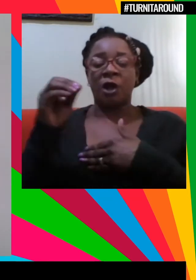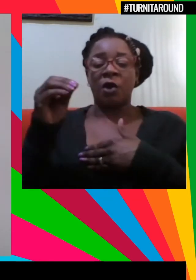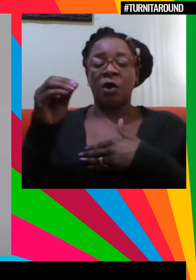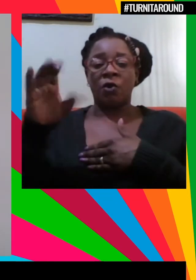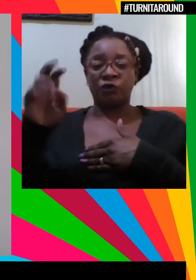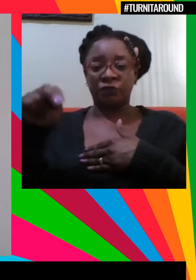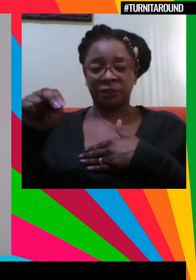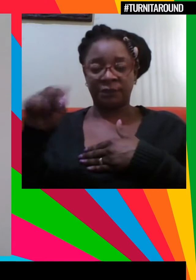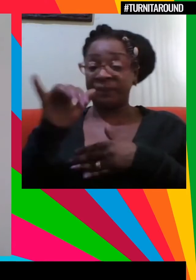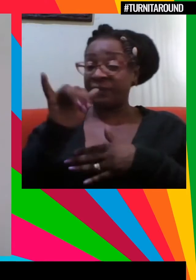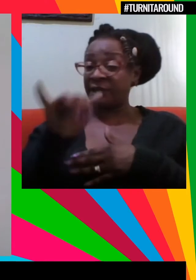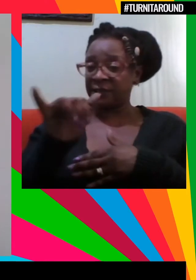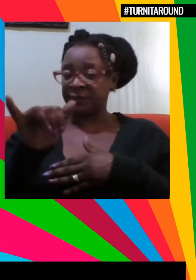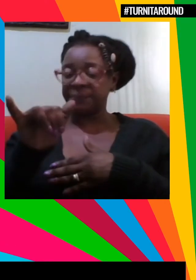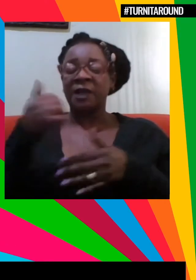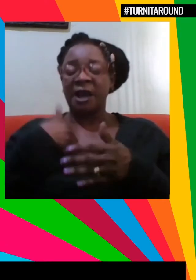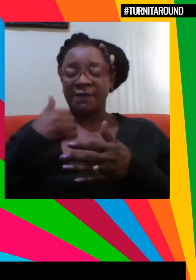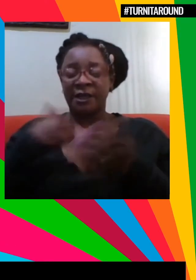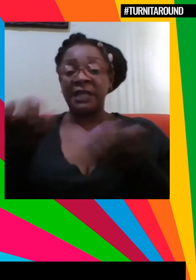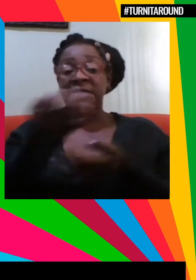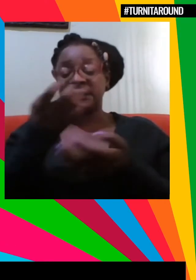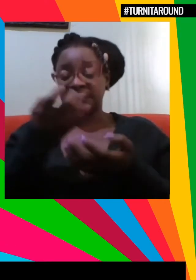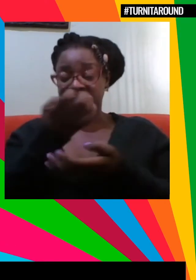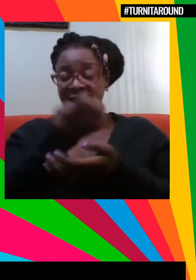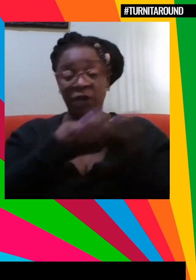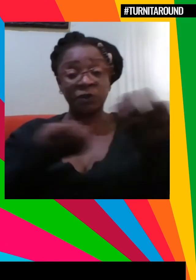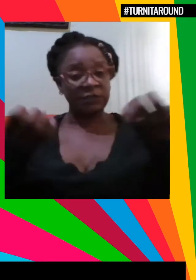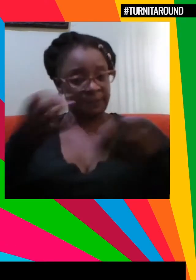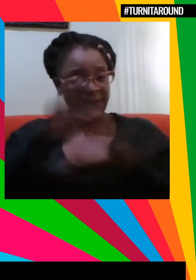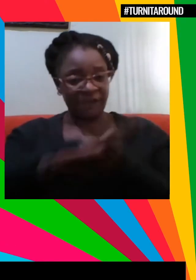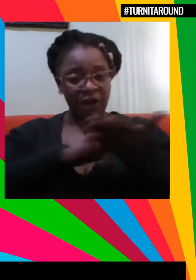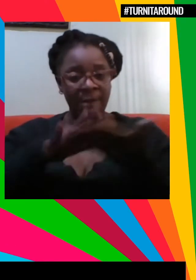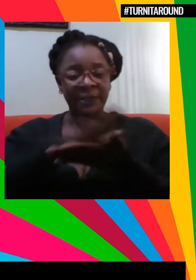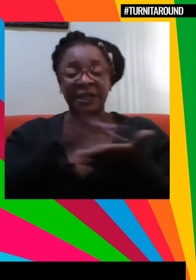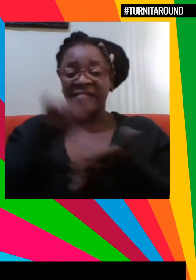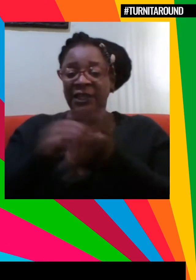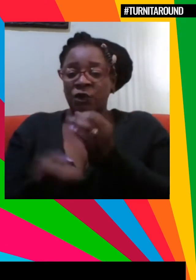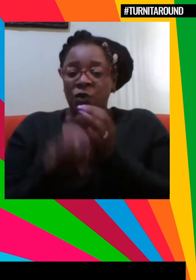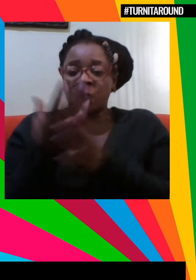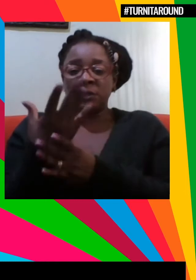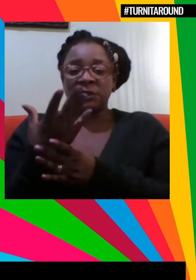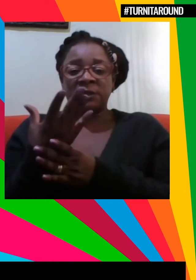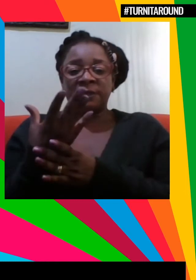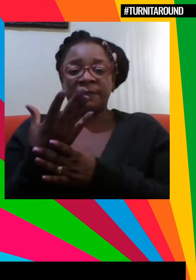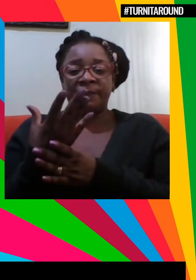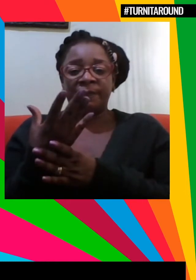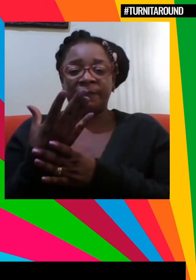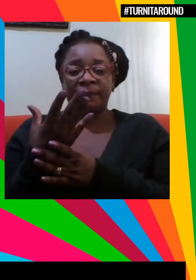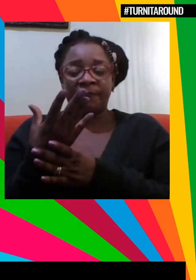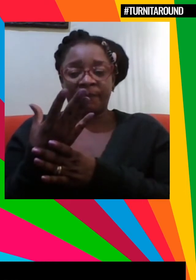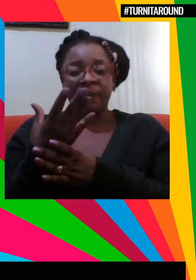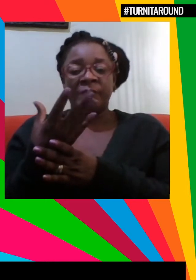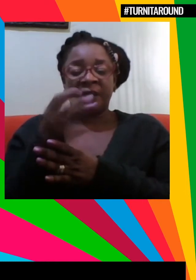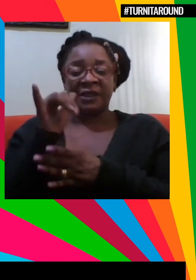lot of problem for the ecosystem. When the plastic goes to the ocean, that causes that the sealers, they